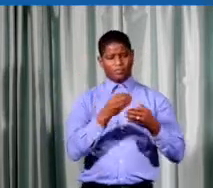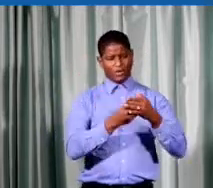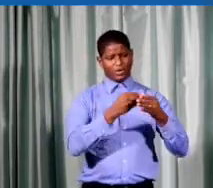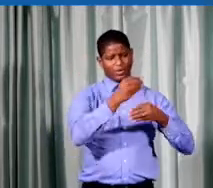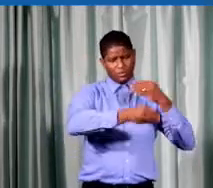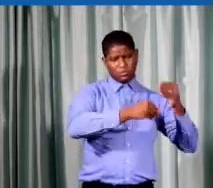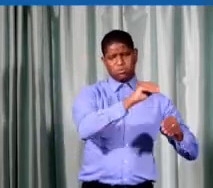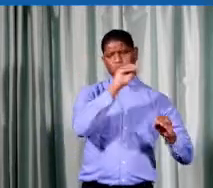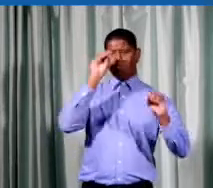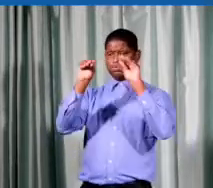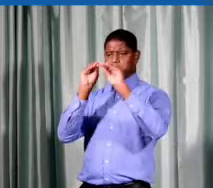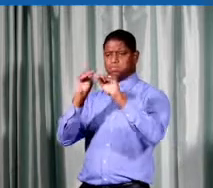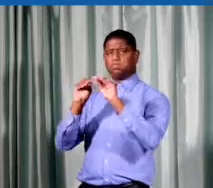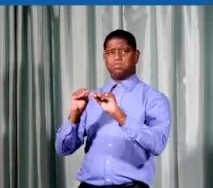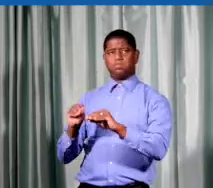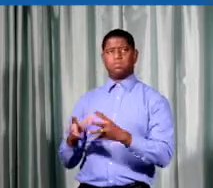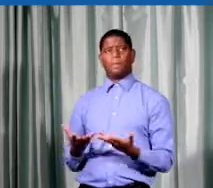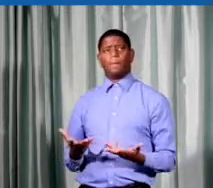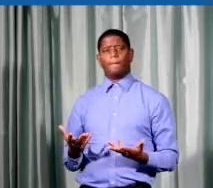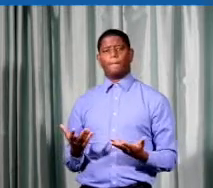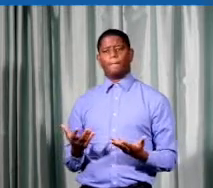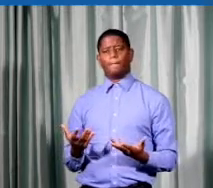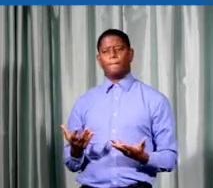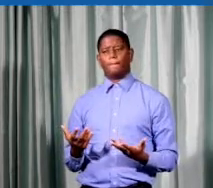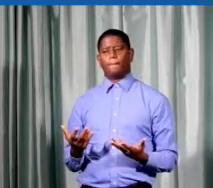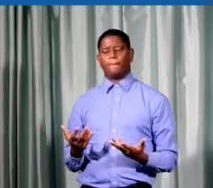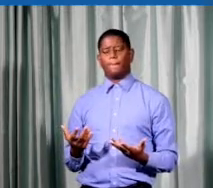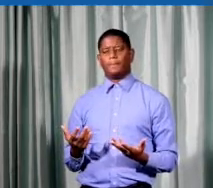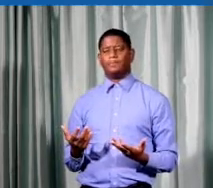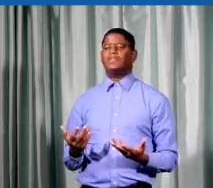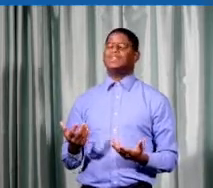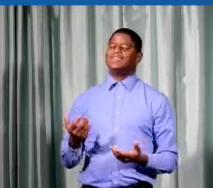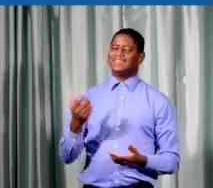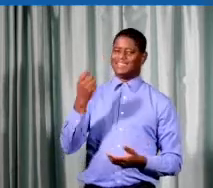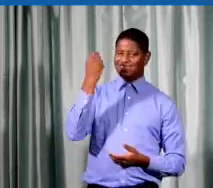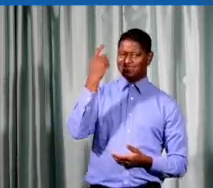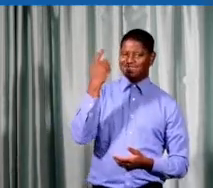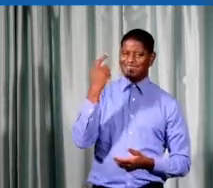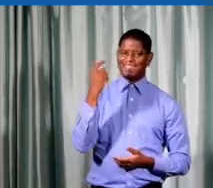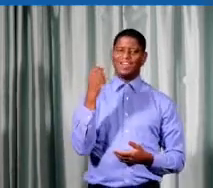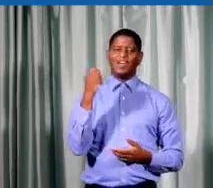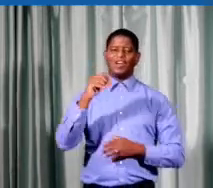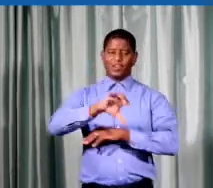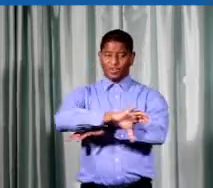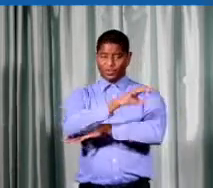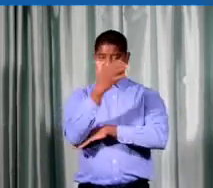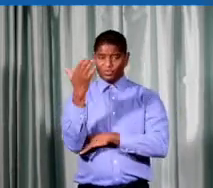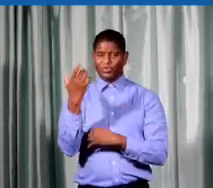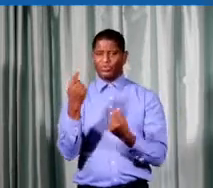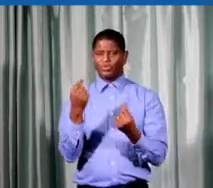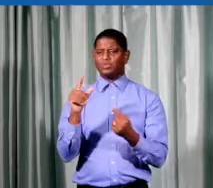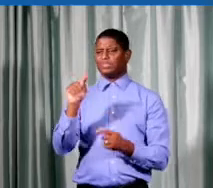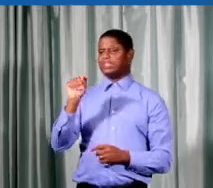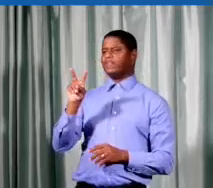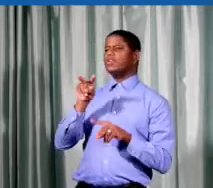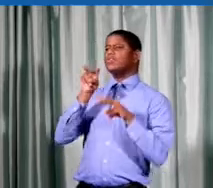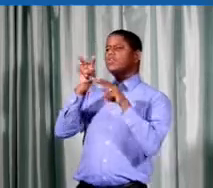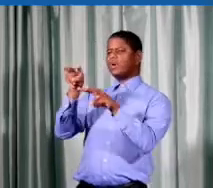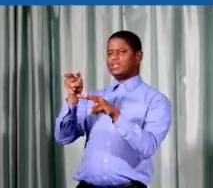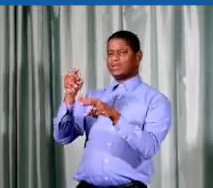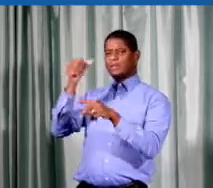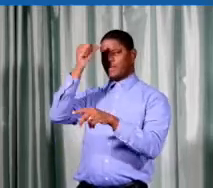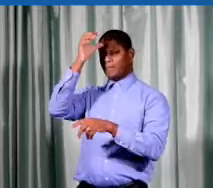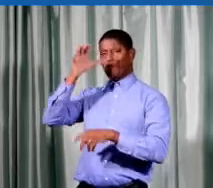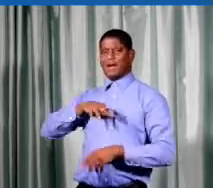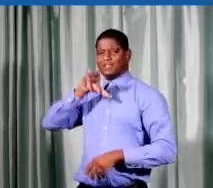nothing to do. You sit down and you watch Scrooge, and Scrooge has the big red notebook. A lot of government ministries still have the